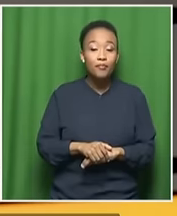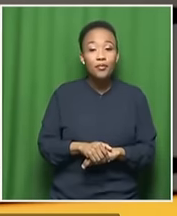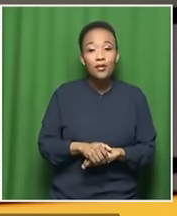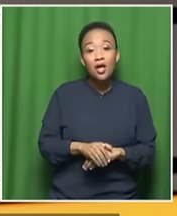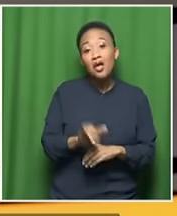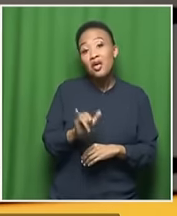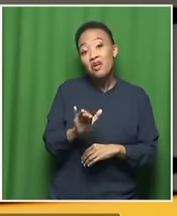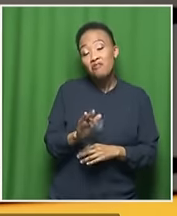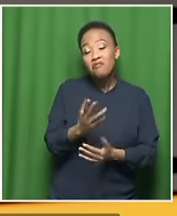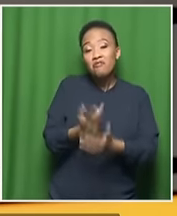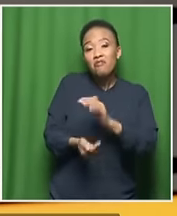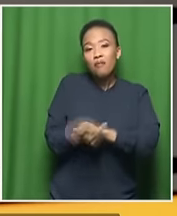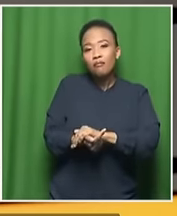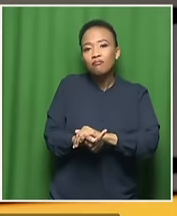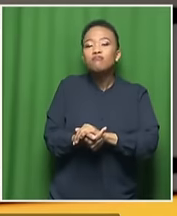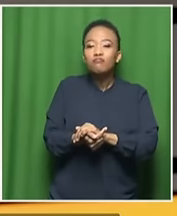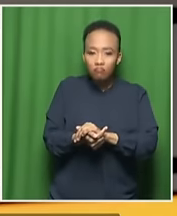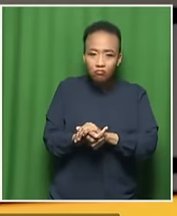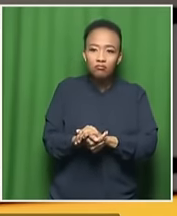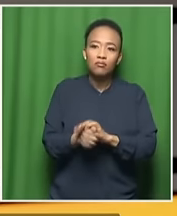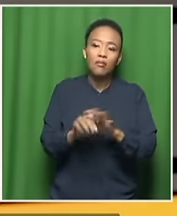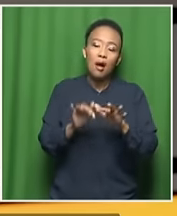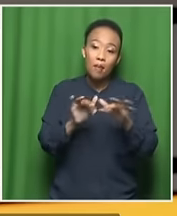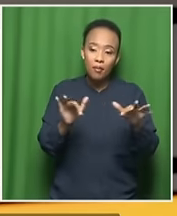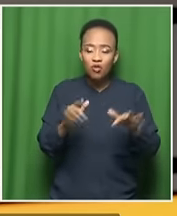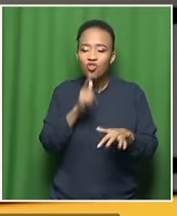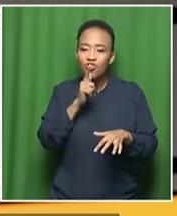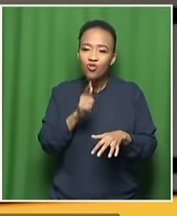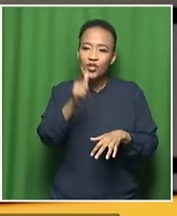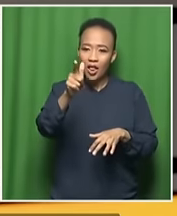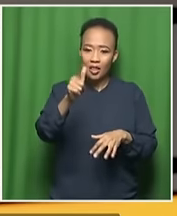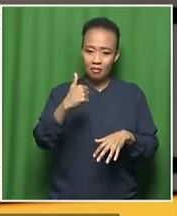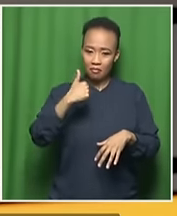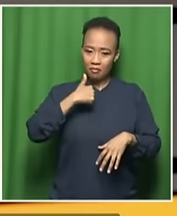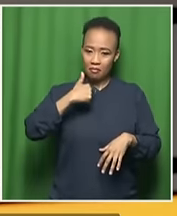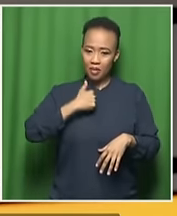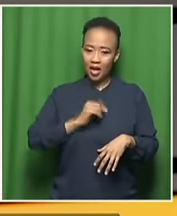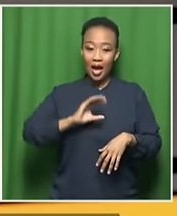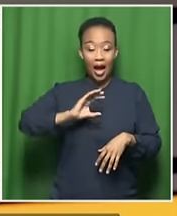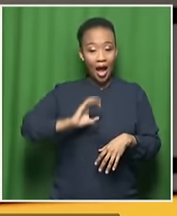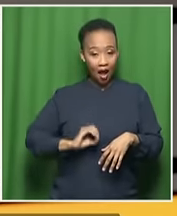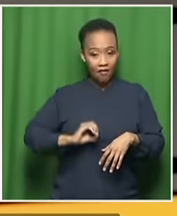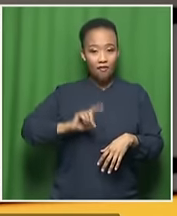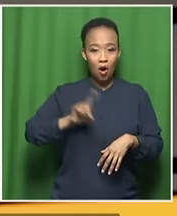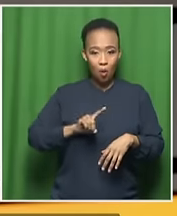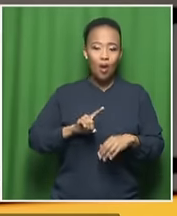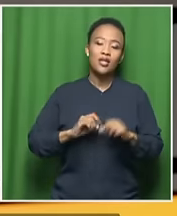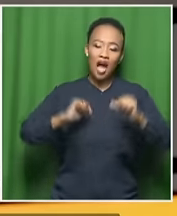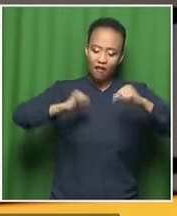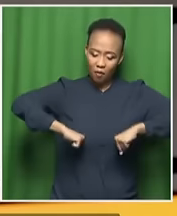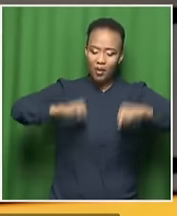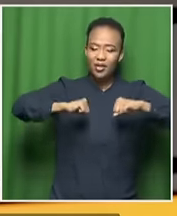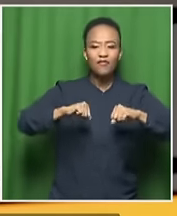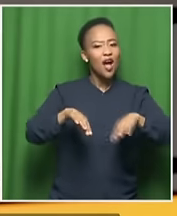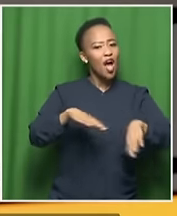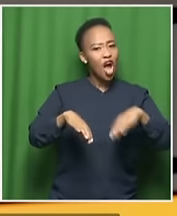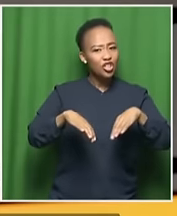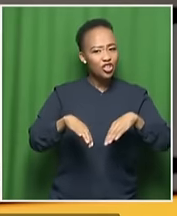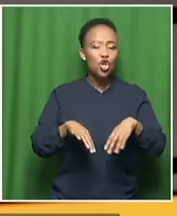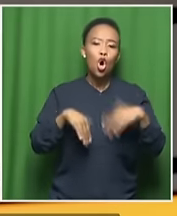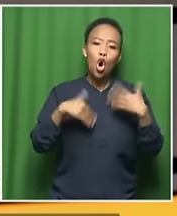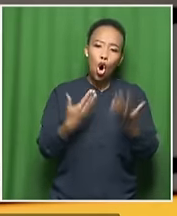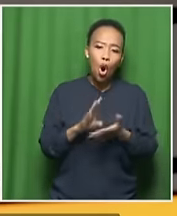that you have to have certain quotas, that you have to have affirmative action, or black